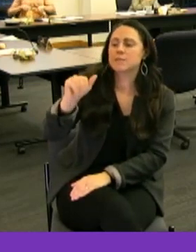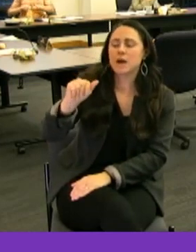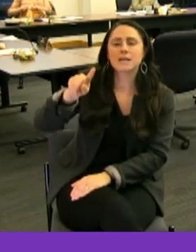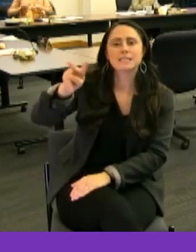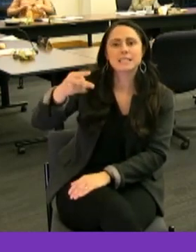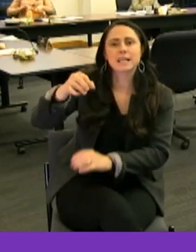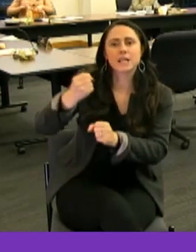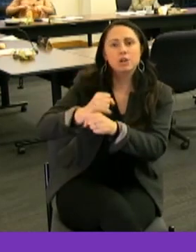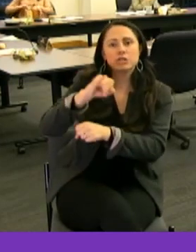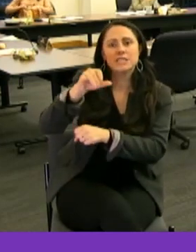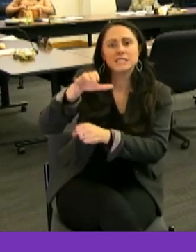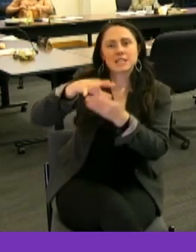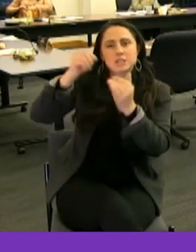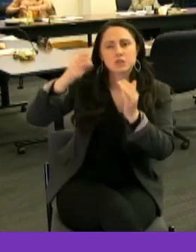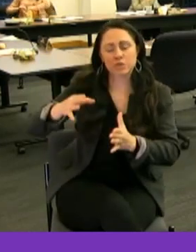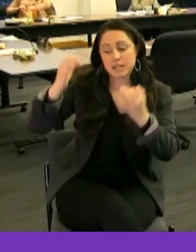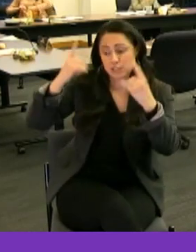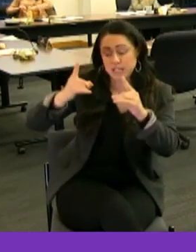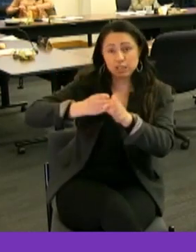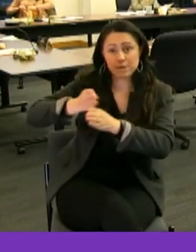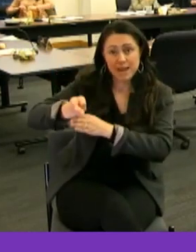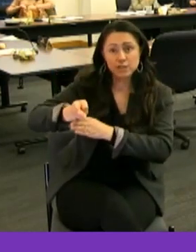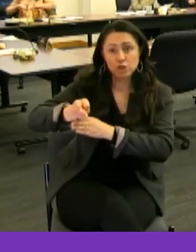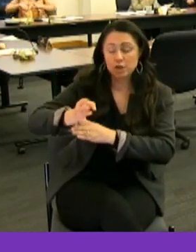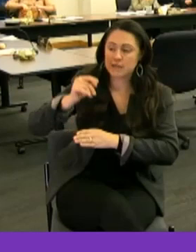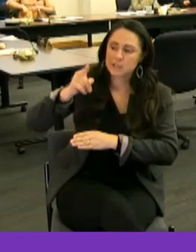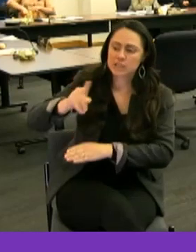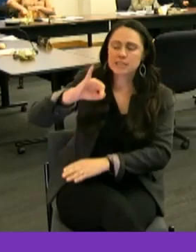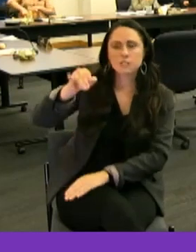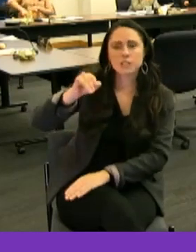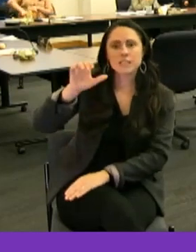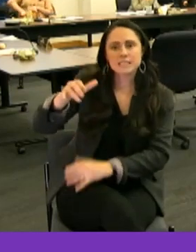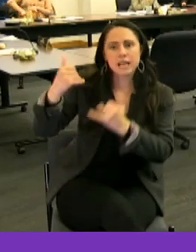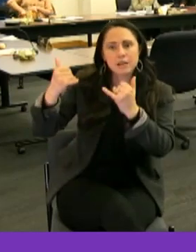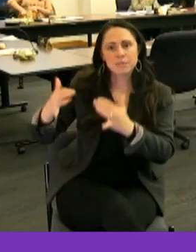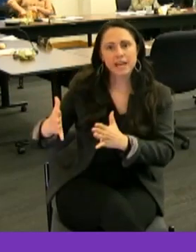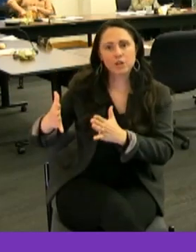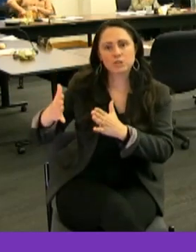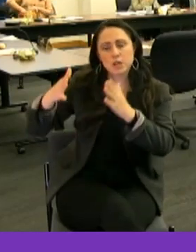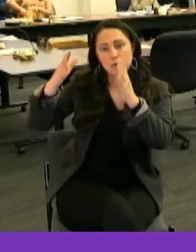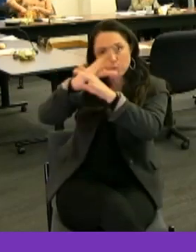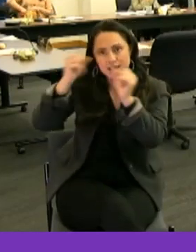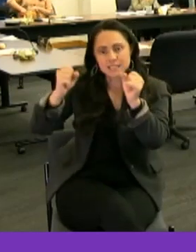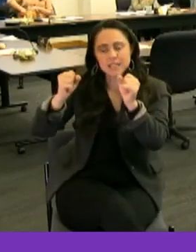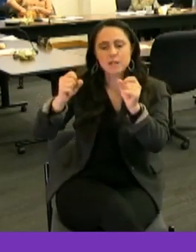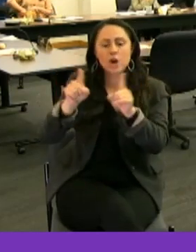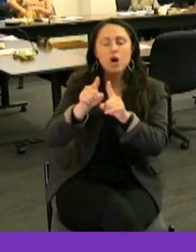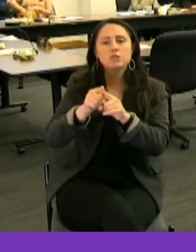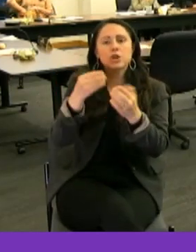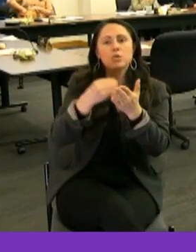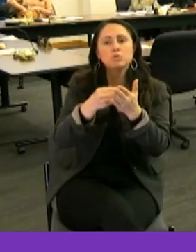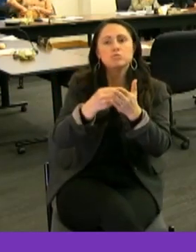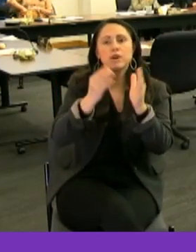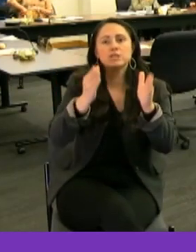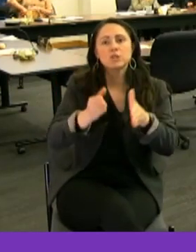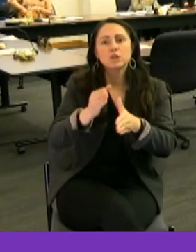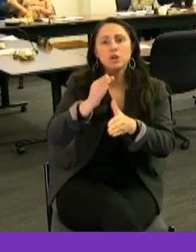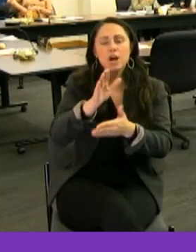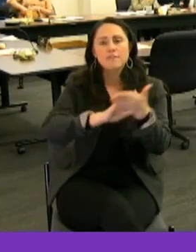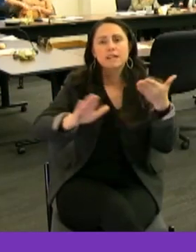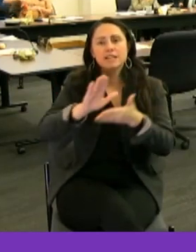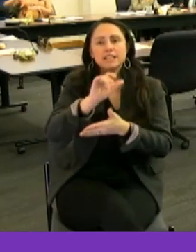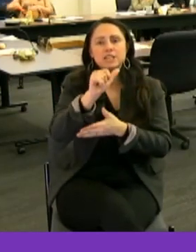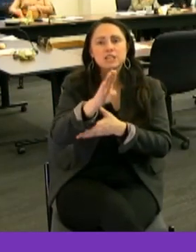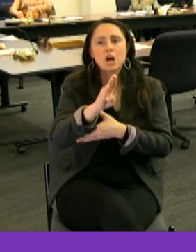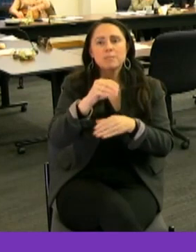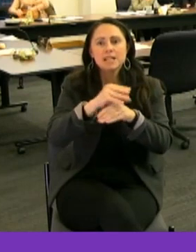second-year JJC student and education major. She's a JJC Players President, Treasurer of the Collegiate Club